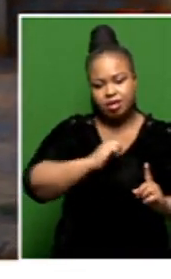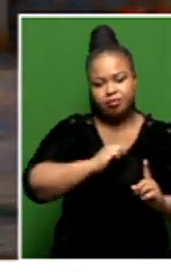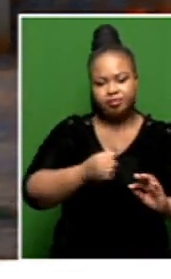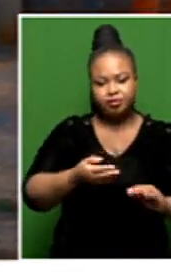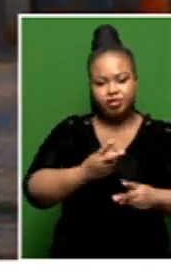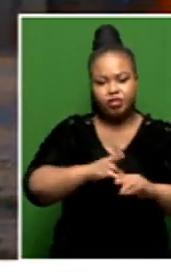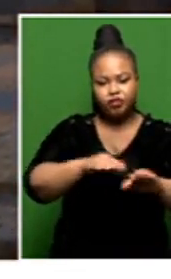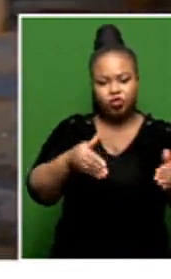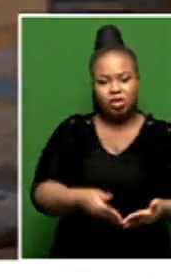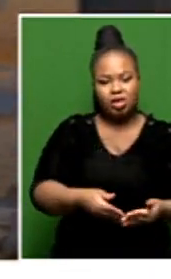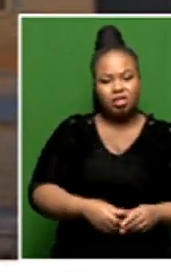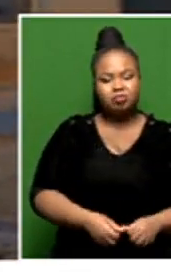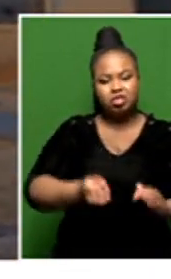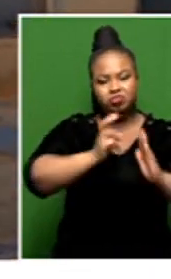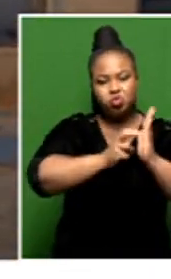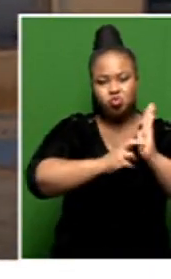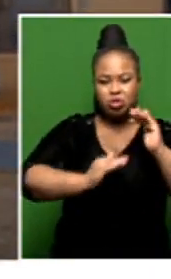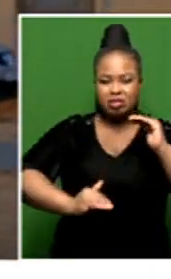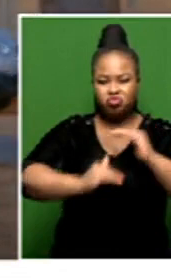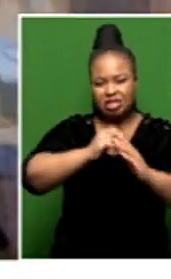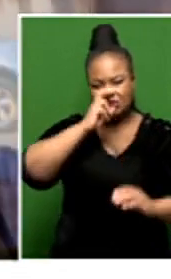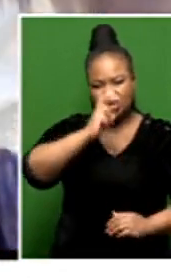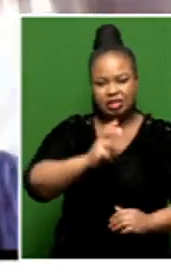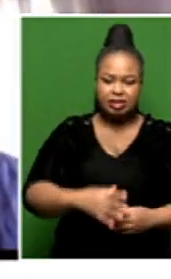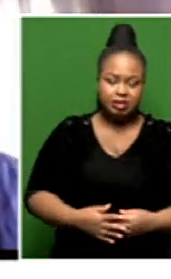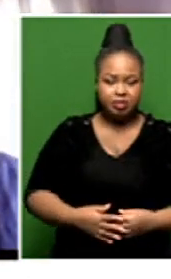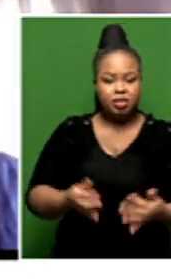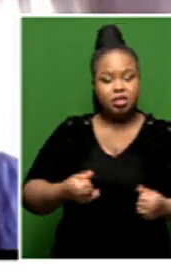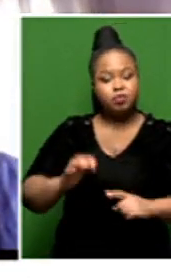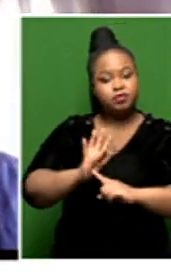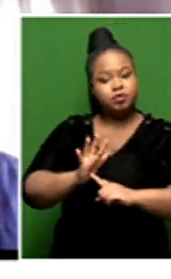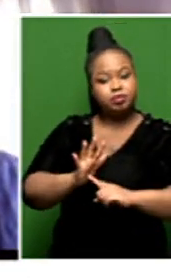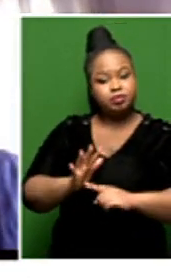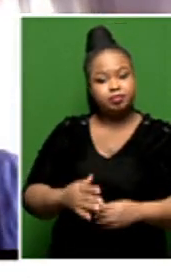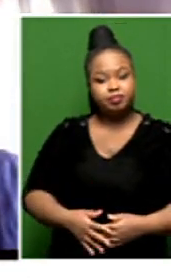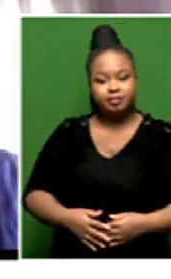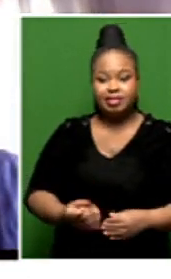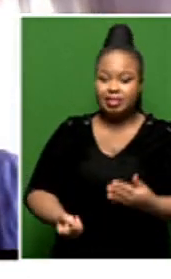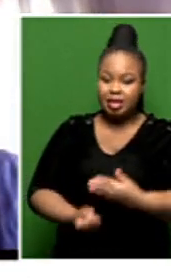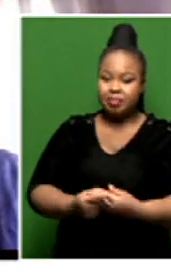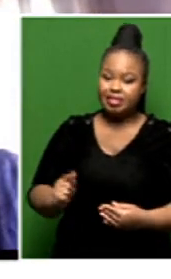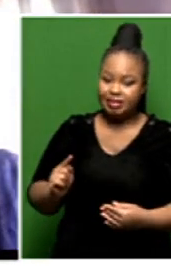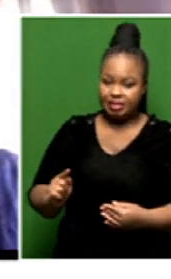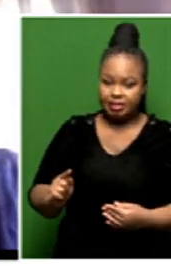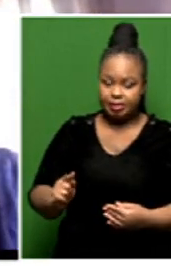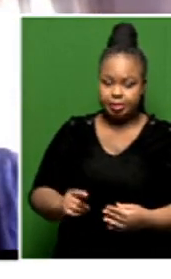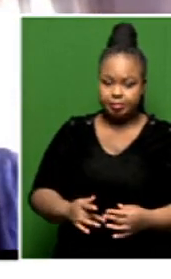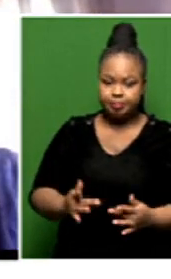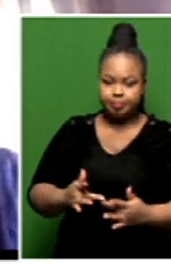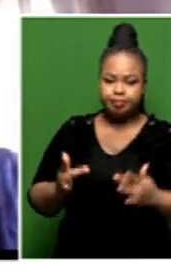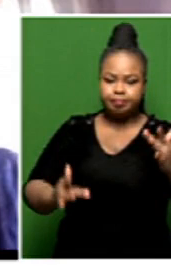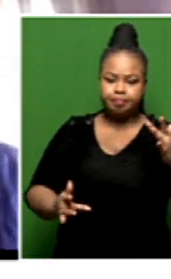these very strict restrictions. Talk to us about... And the film was inspired by that,